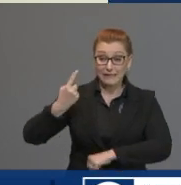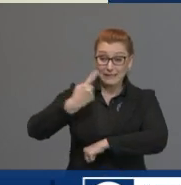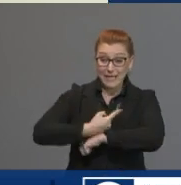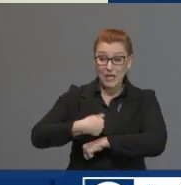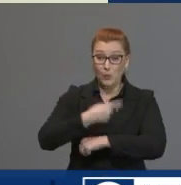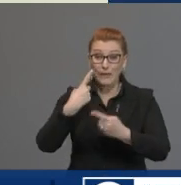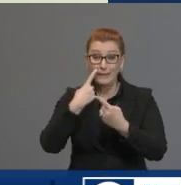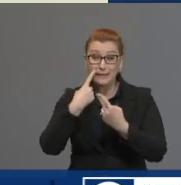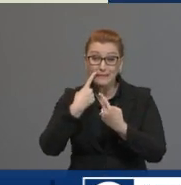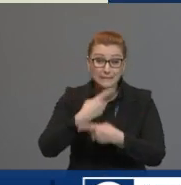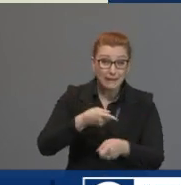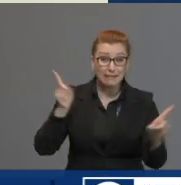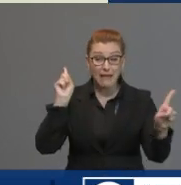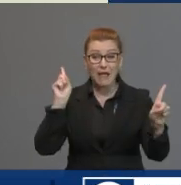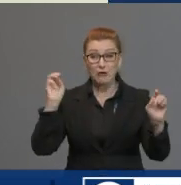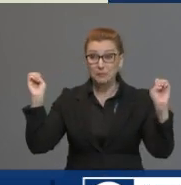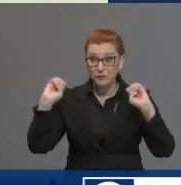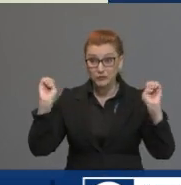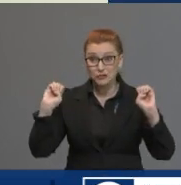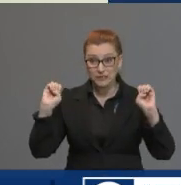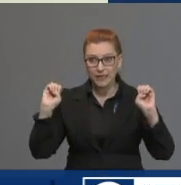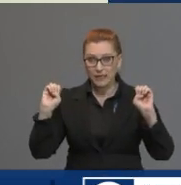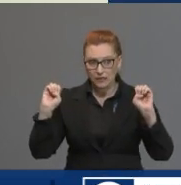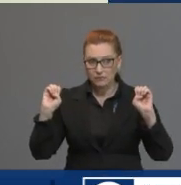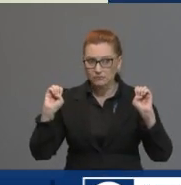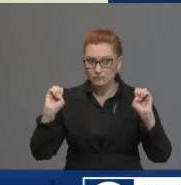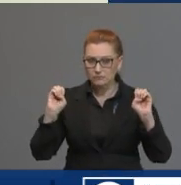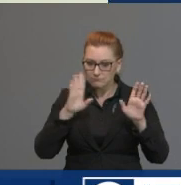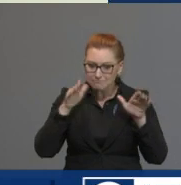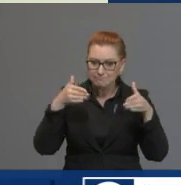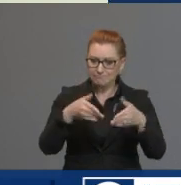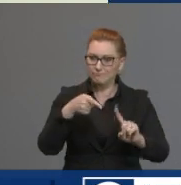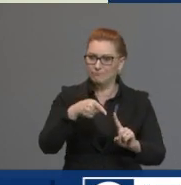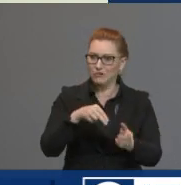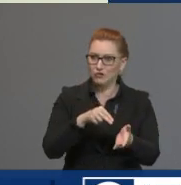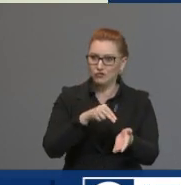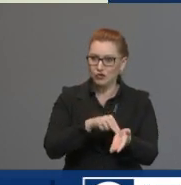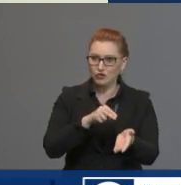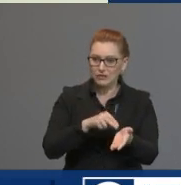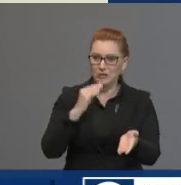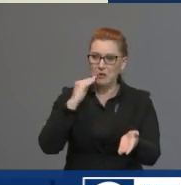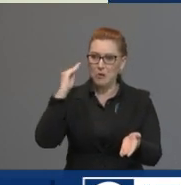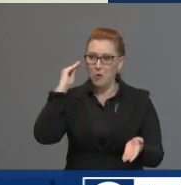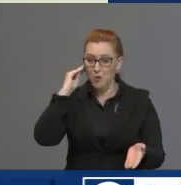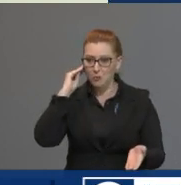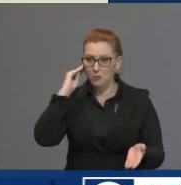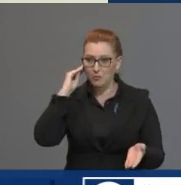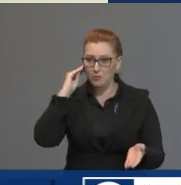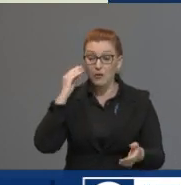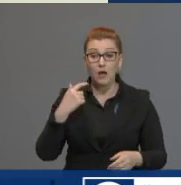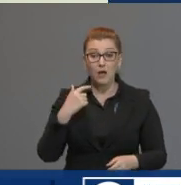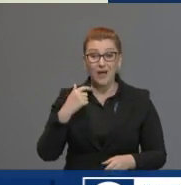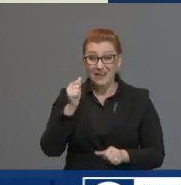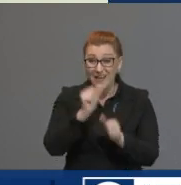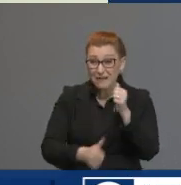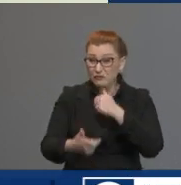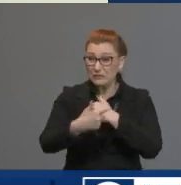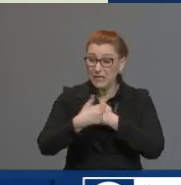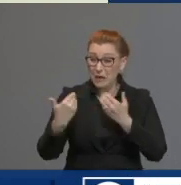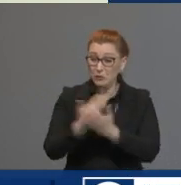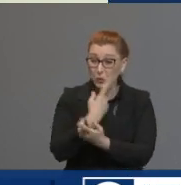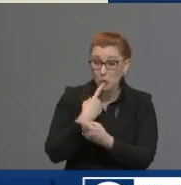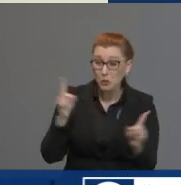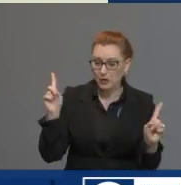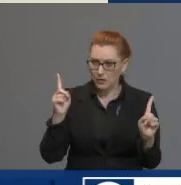we declared the state of emergency. We have escalated guidance into our long-term care facilities, and now